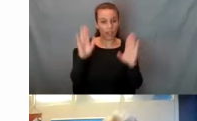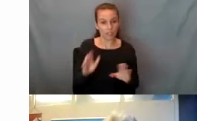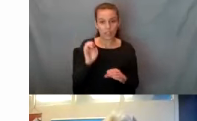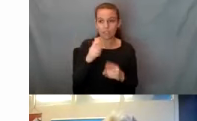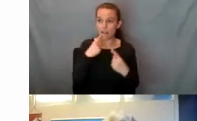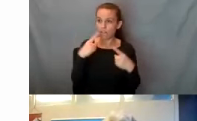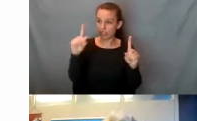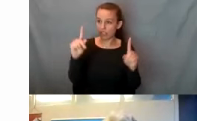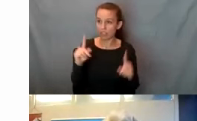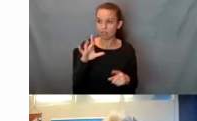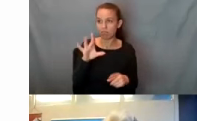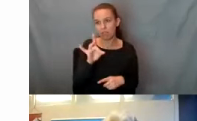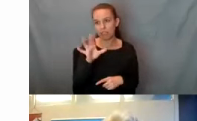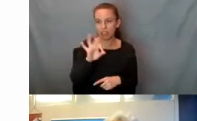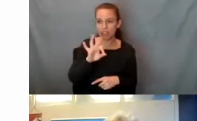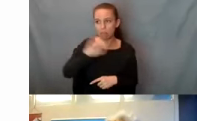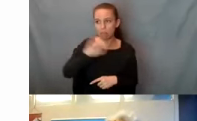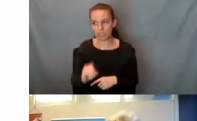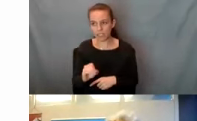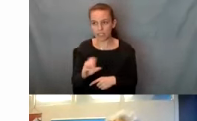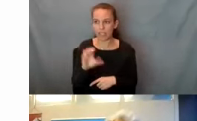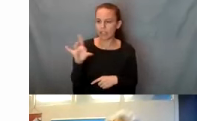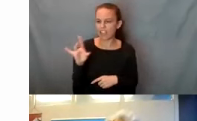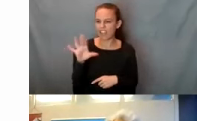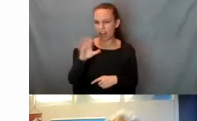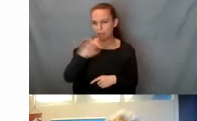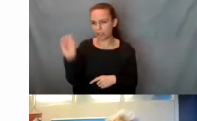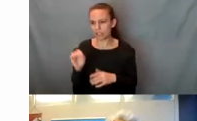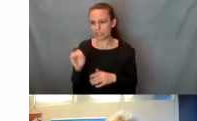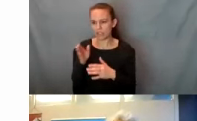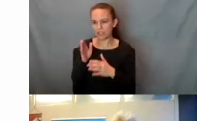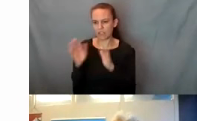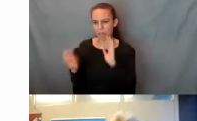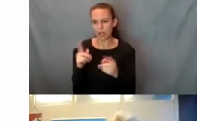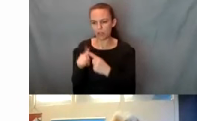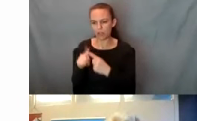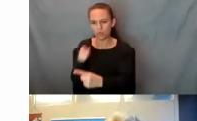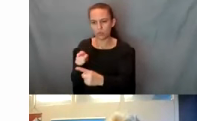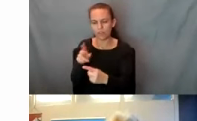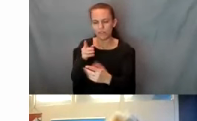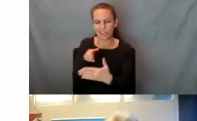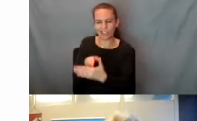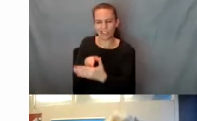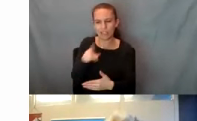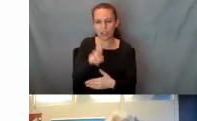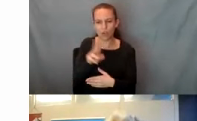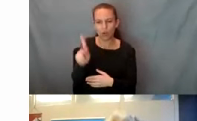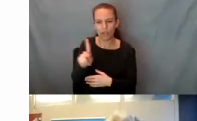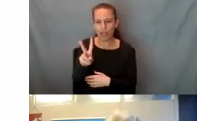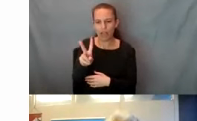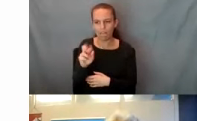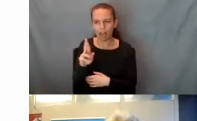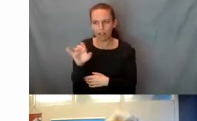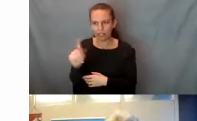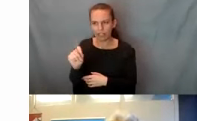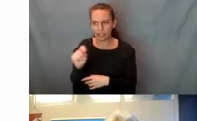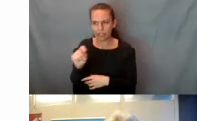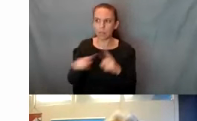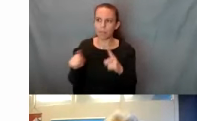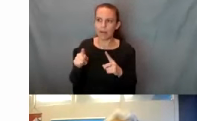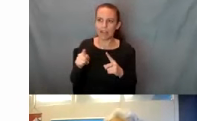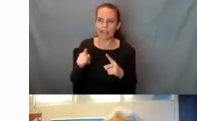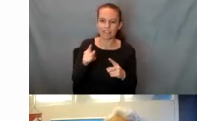89%, and 85% against the UK variant, but much less, 49% against a